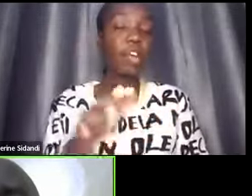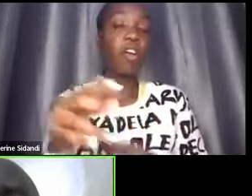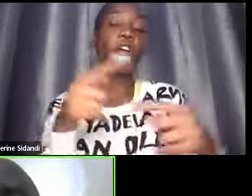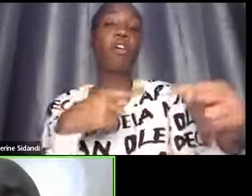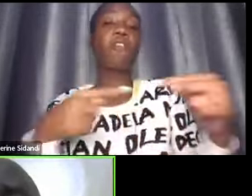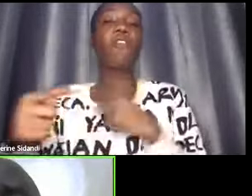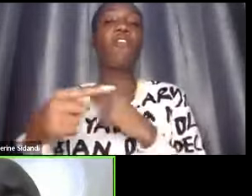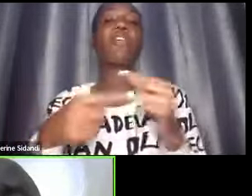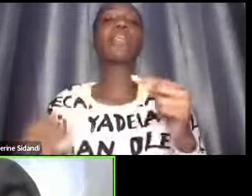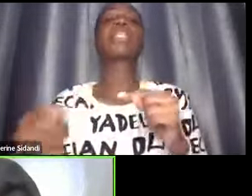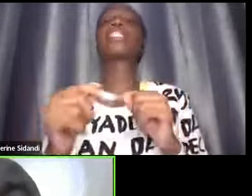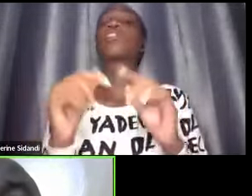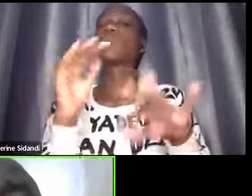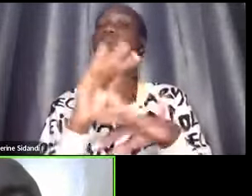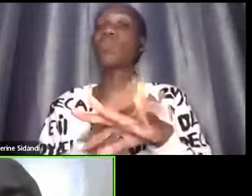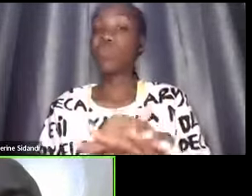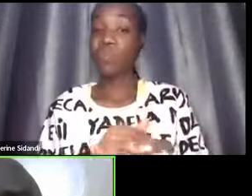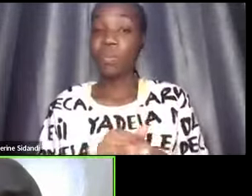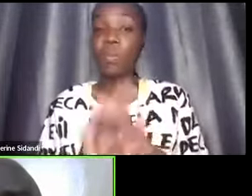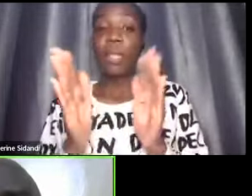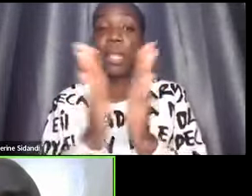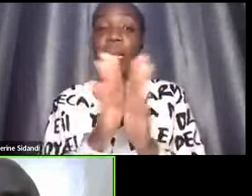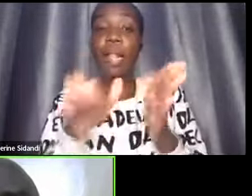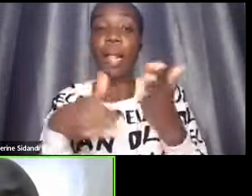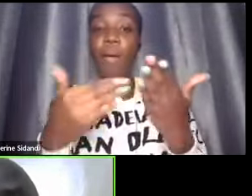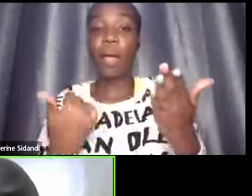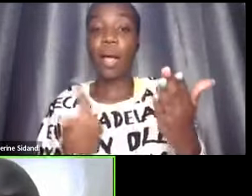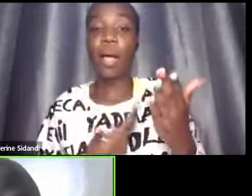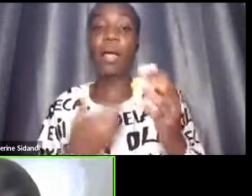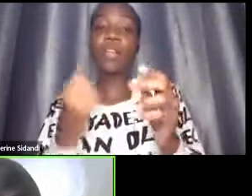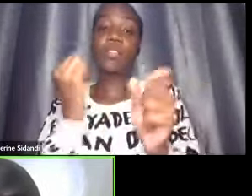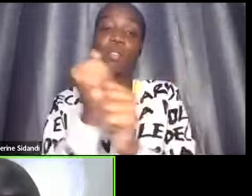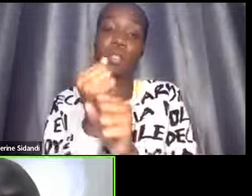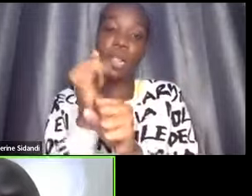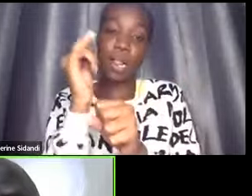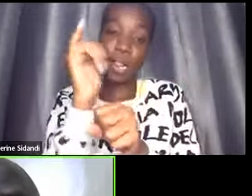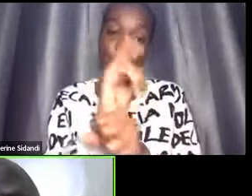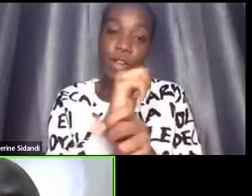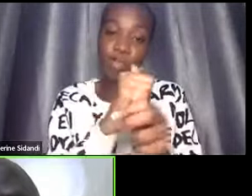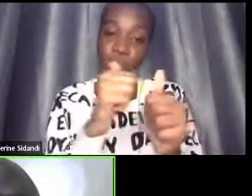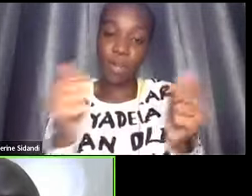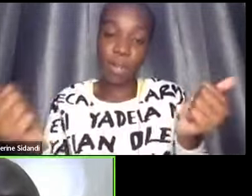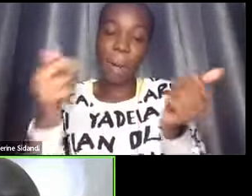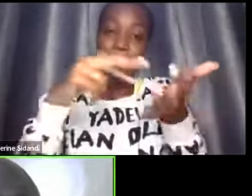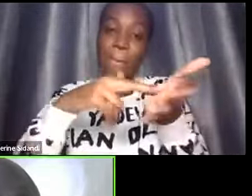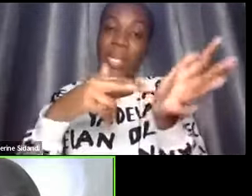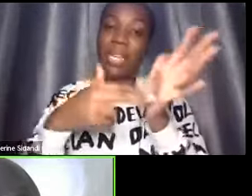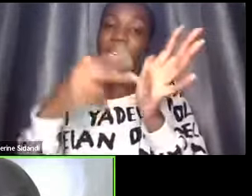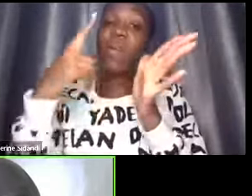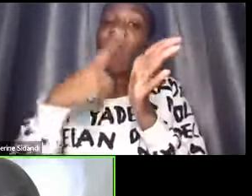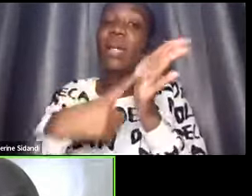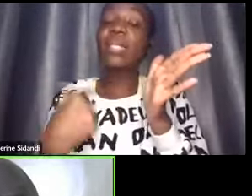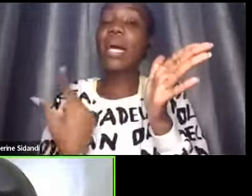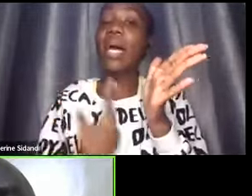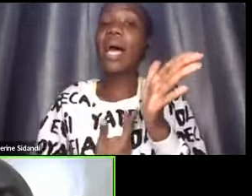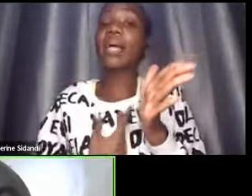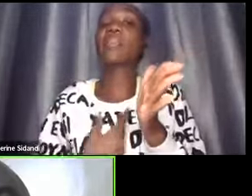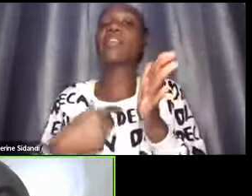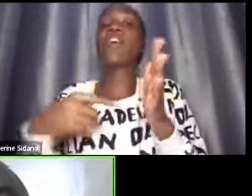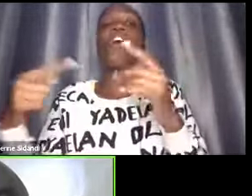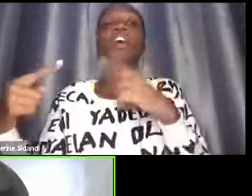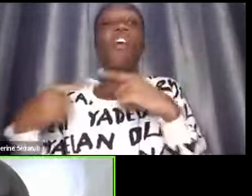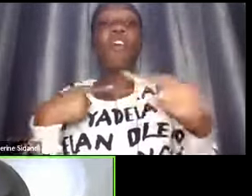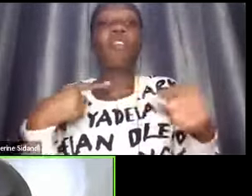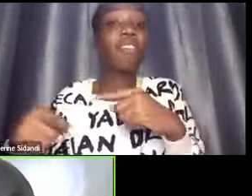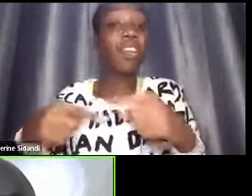we respond to conflicts destructively, that means we are conflict incompetent and we